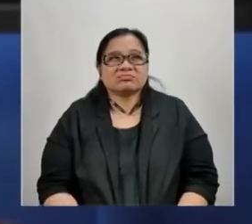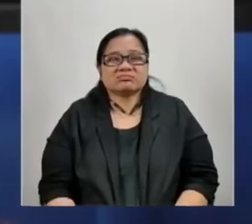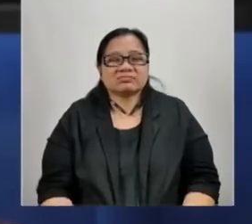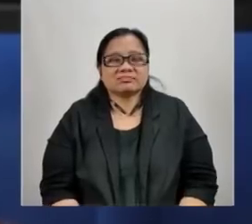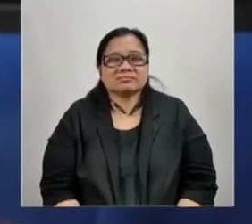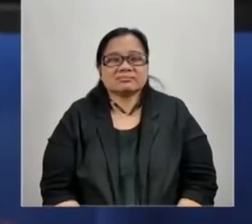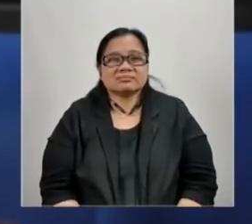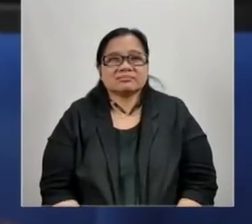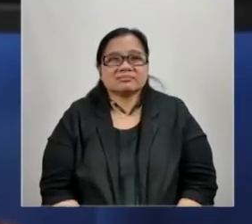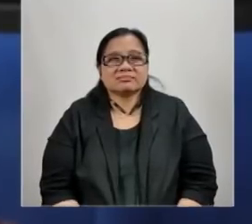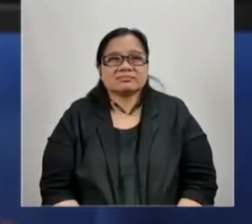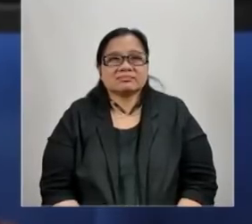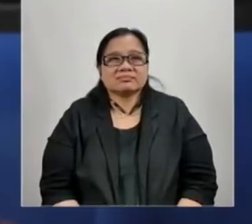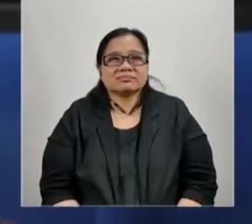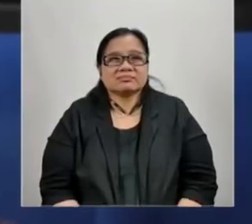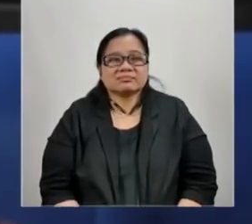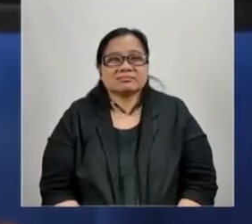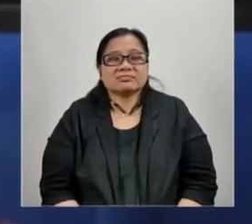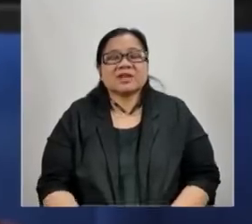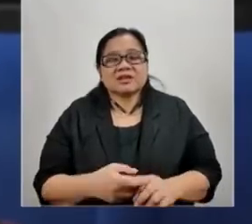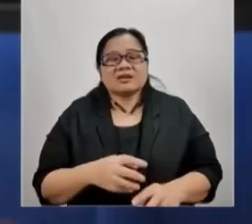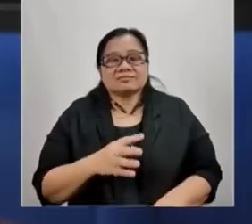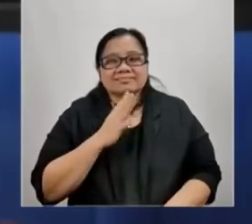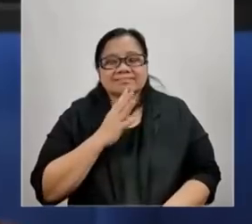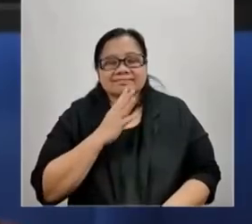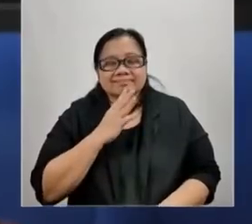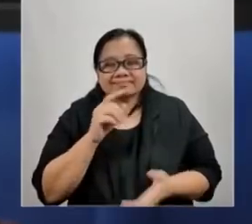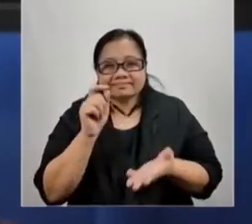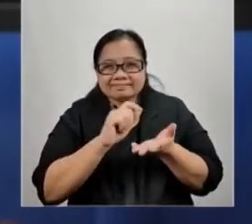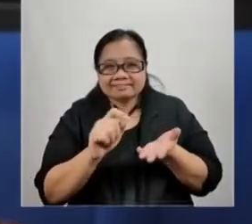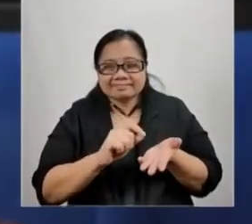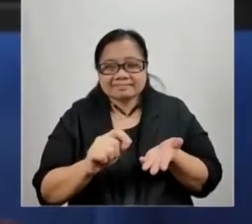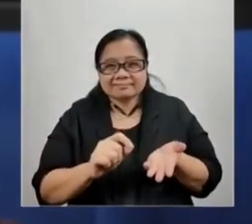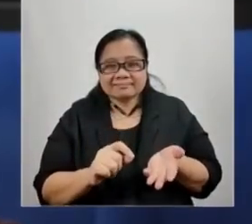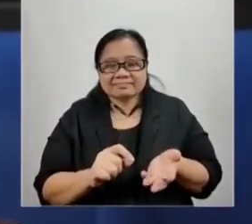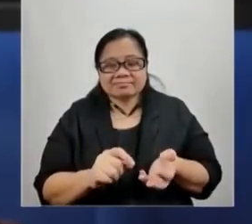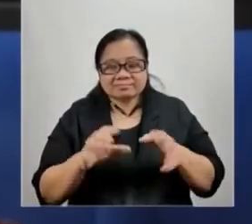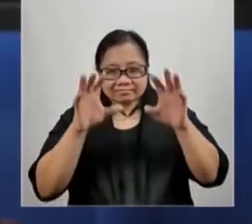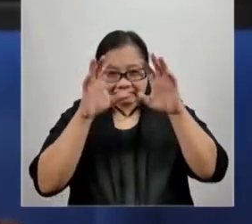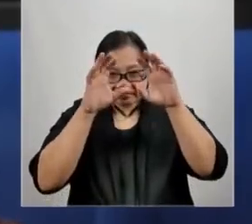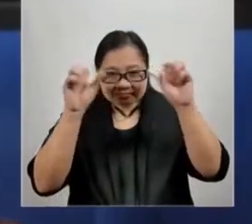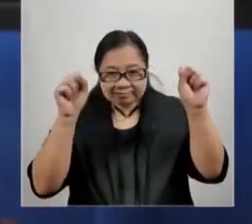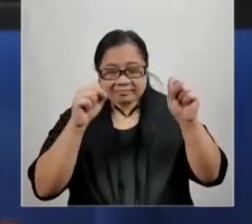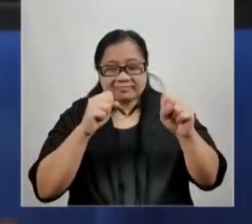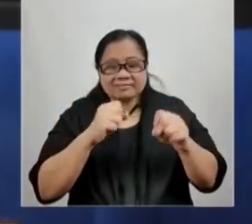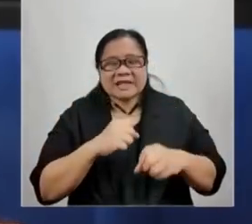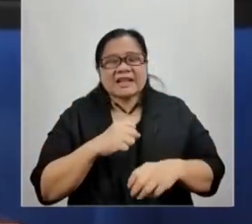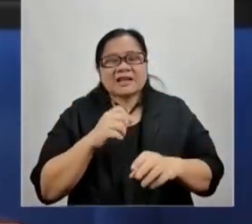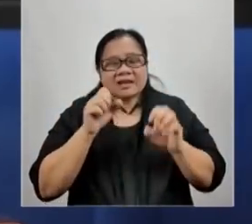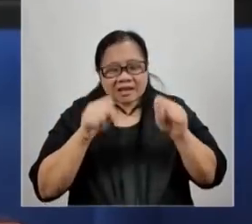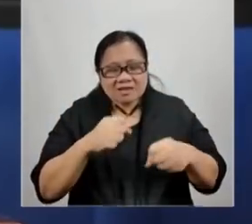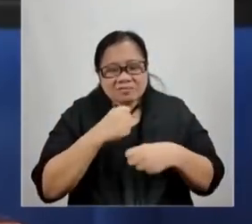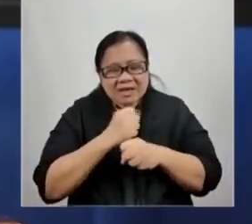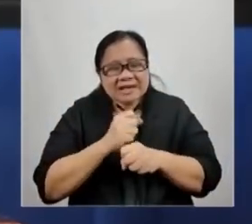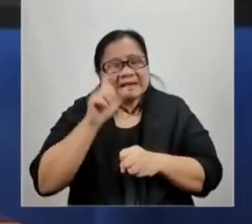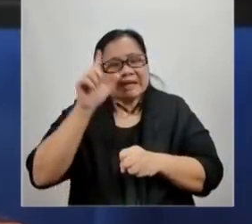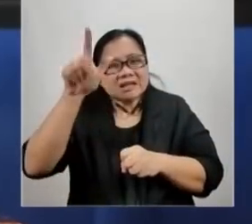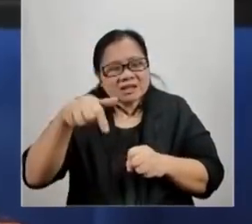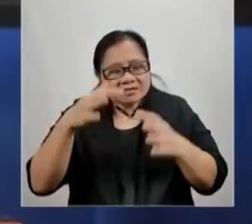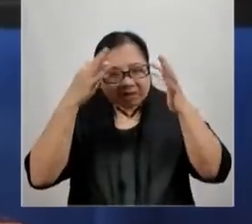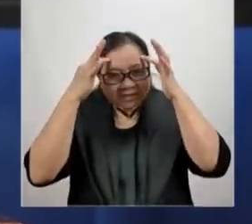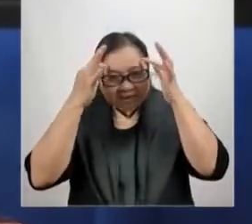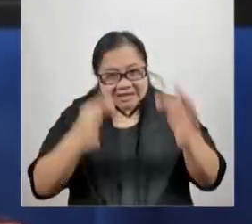It was verbally issued so that the President can make a determination later on whether or not the importation is